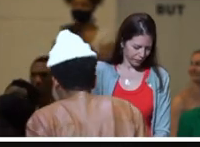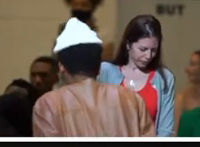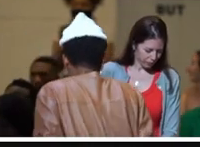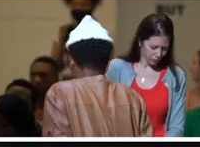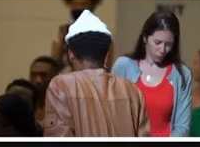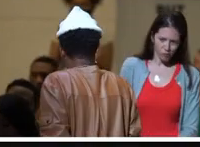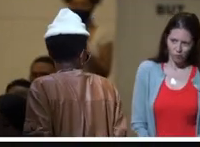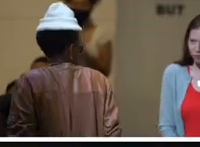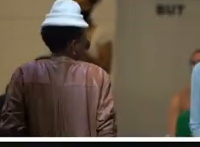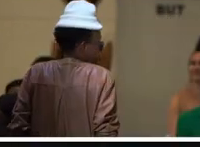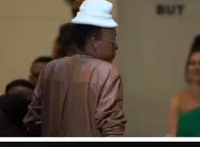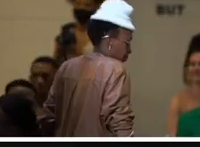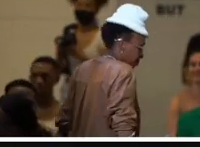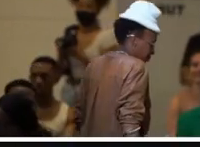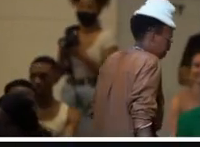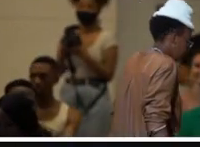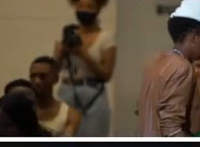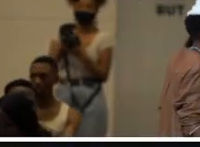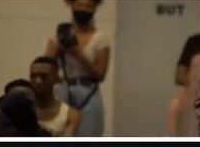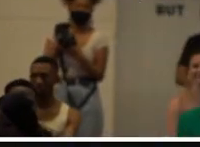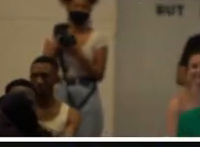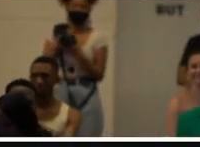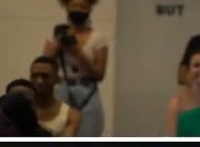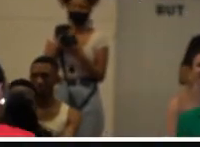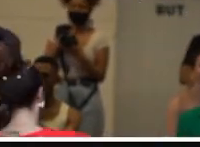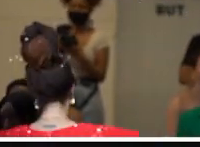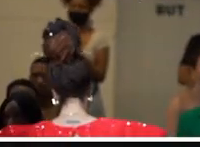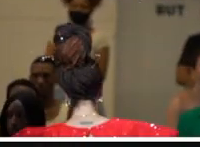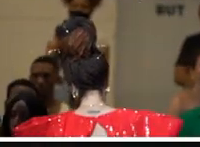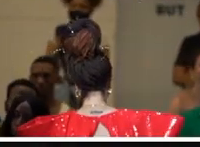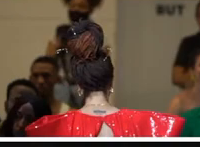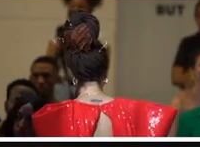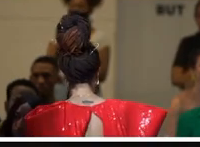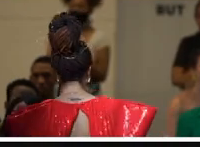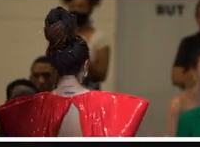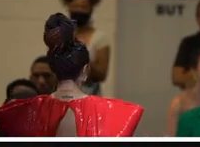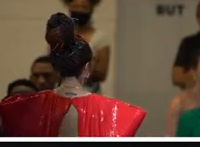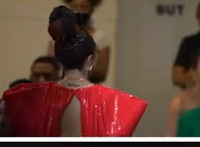Spend love,